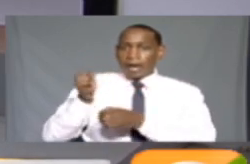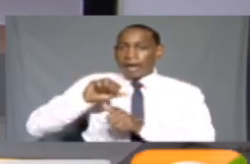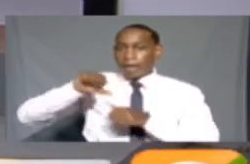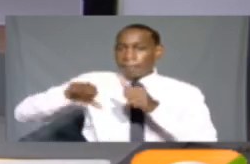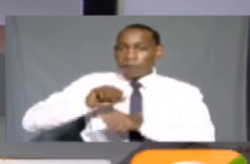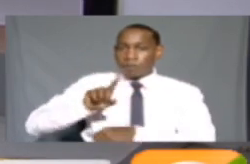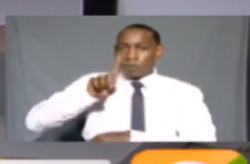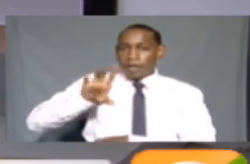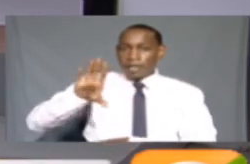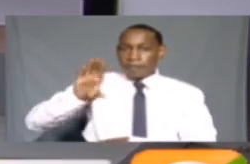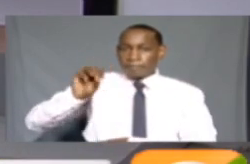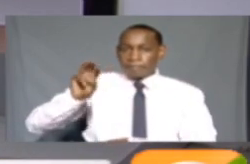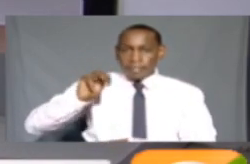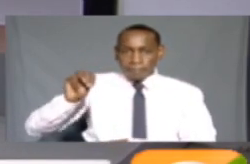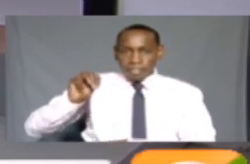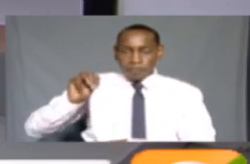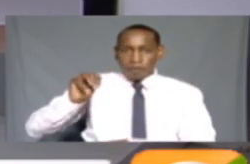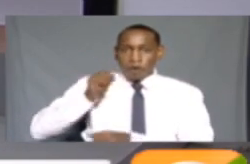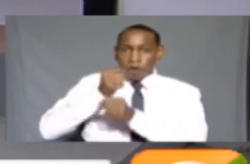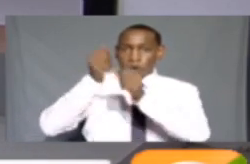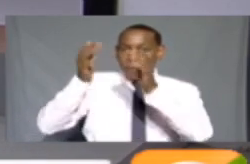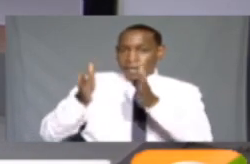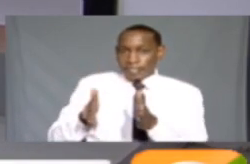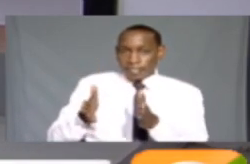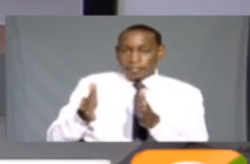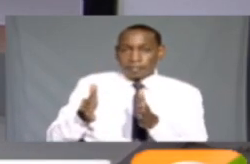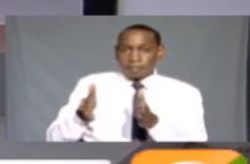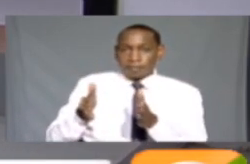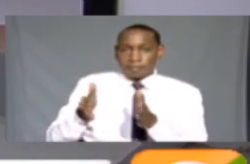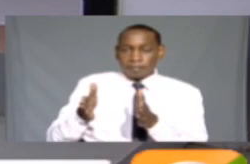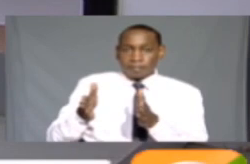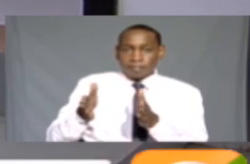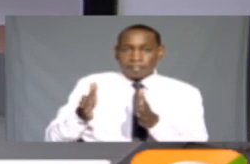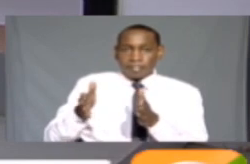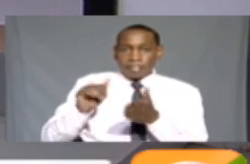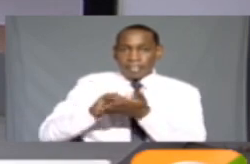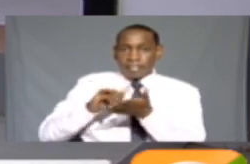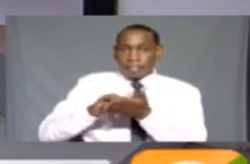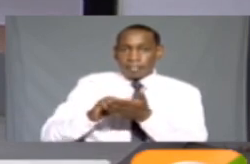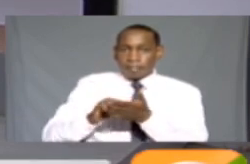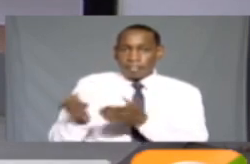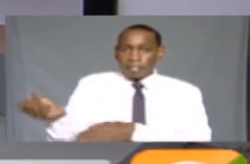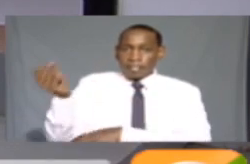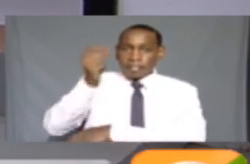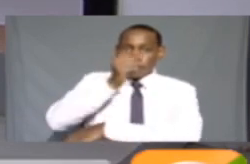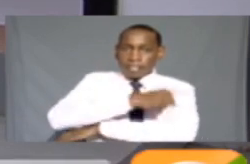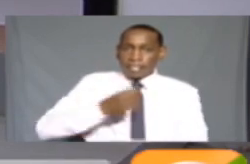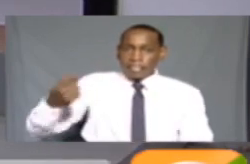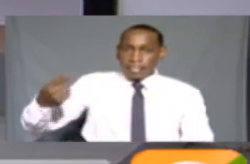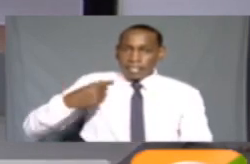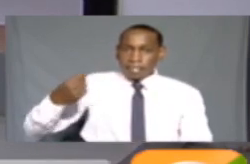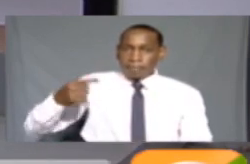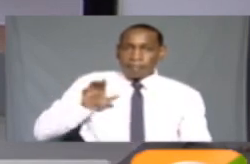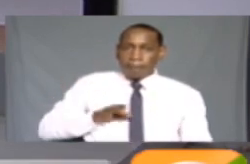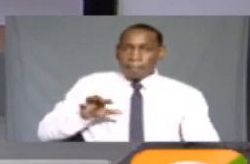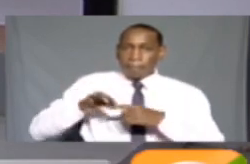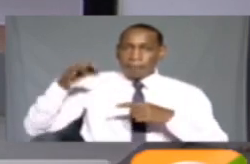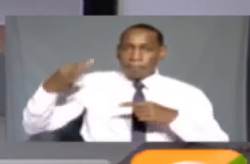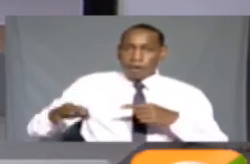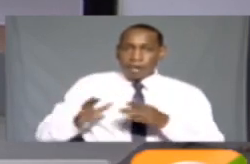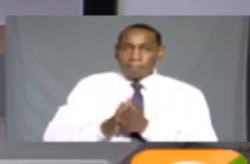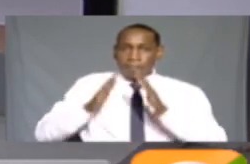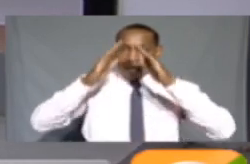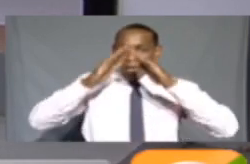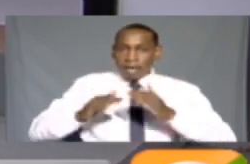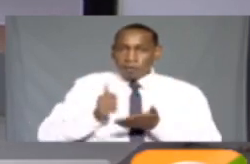150 million workers who, you know, the daily wage earners, you know, your mama mboga, the lady you have clean your house,